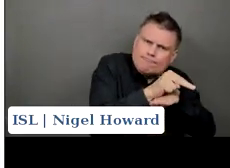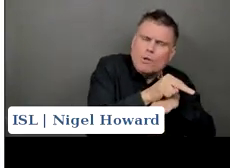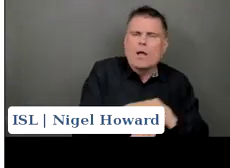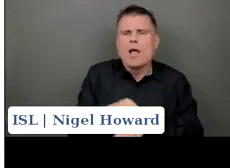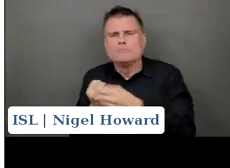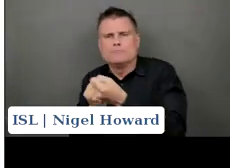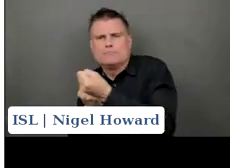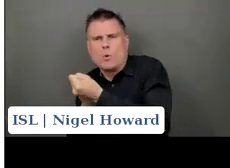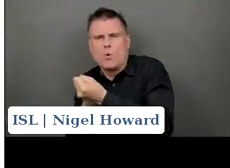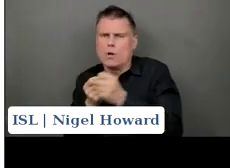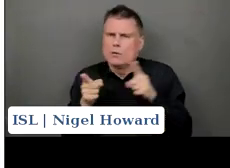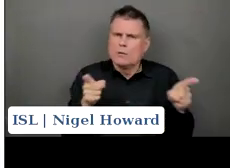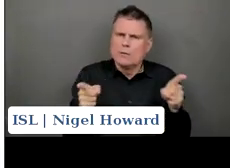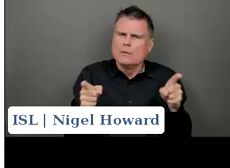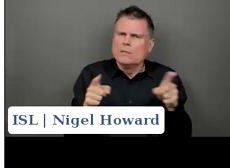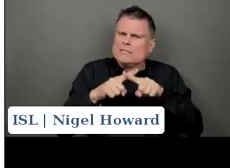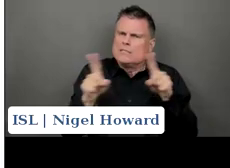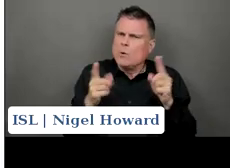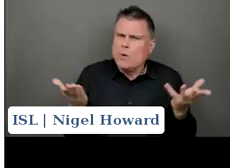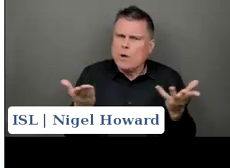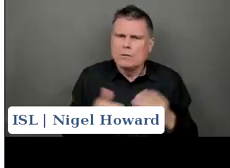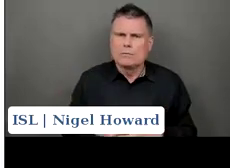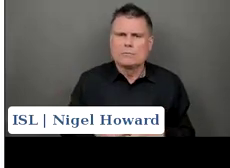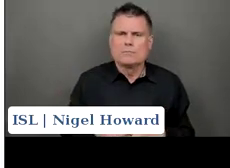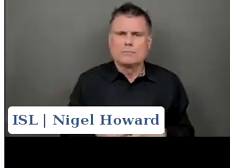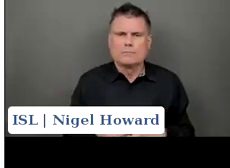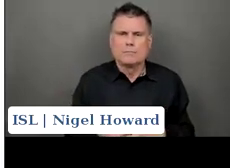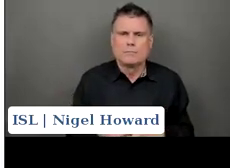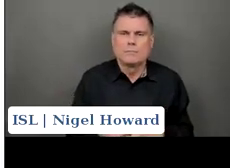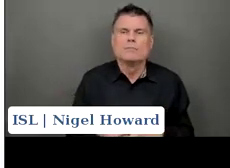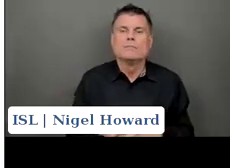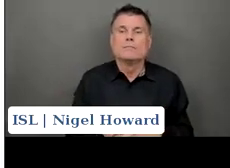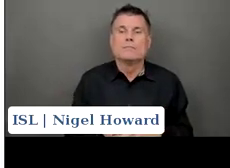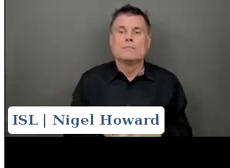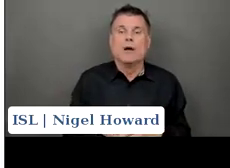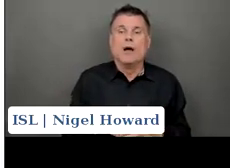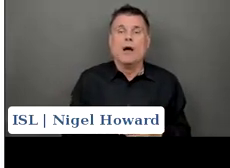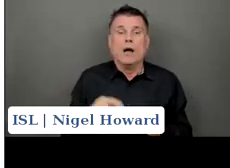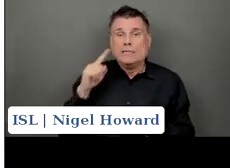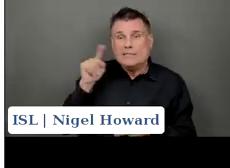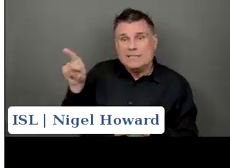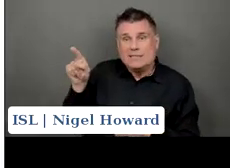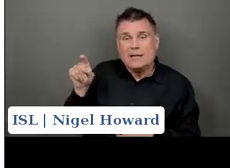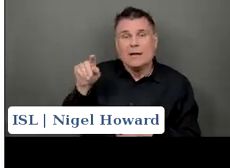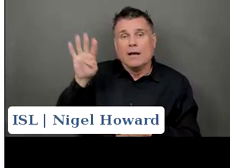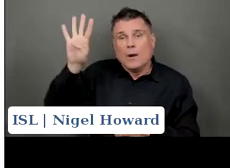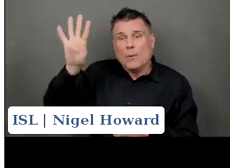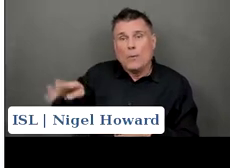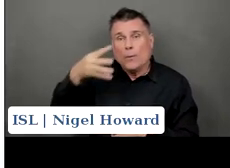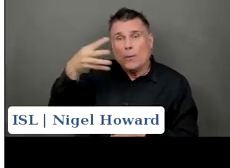84814407, or you can also scan the code that's on your computer screen now, and we will drop that in the chat as well for colleagues to